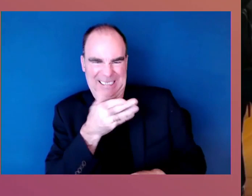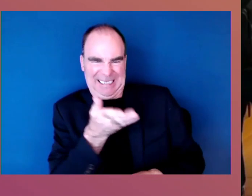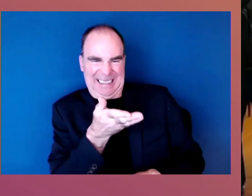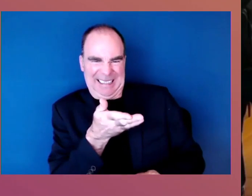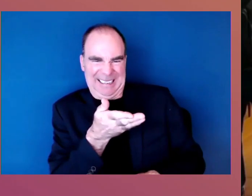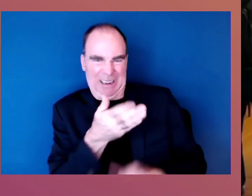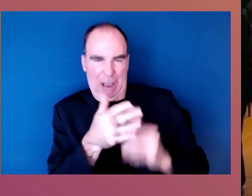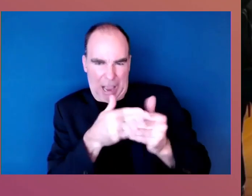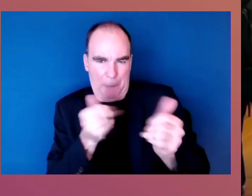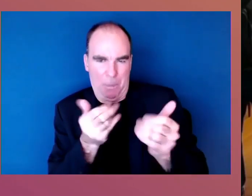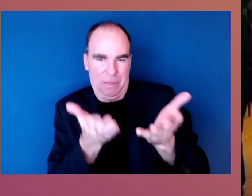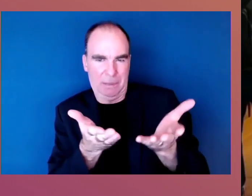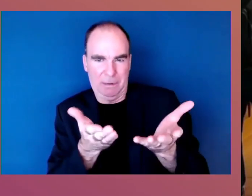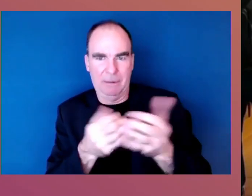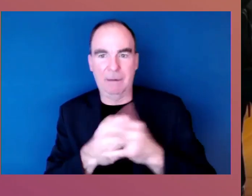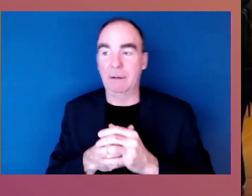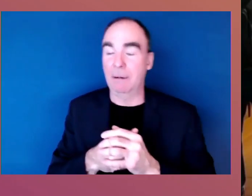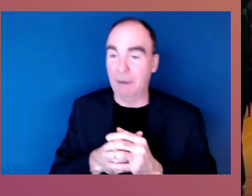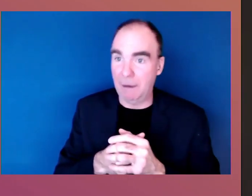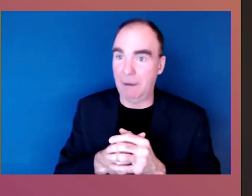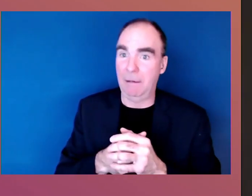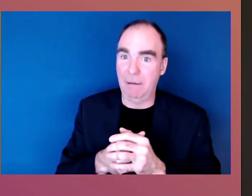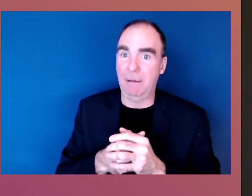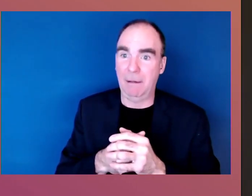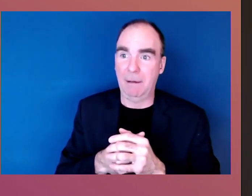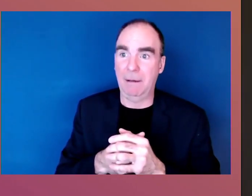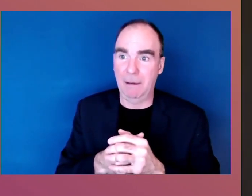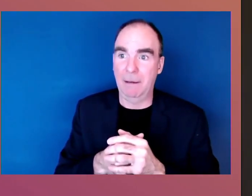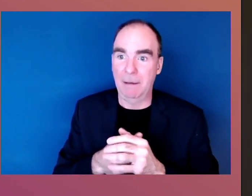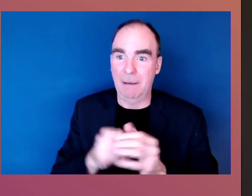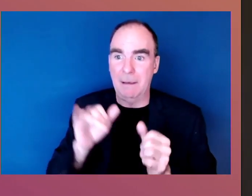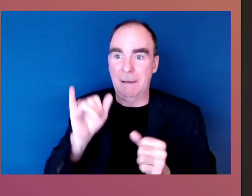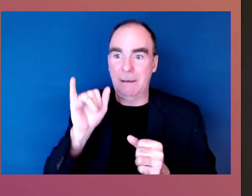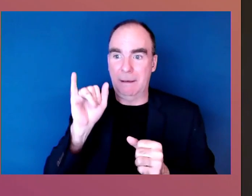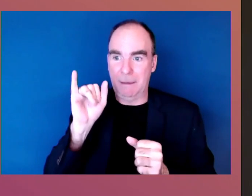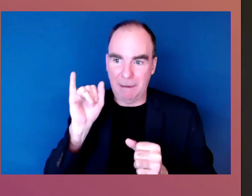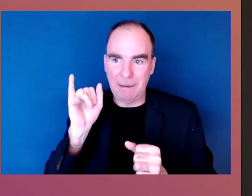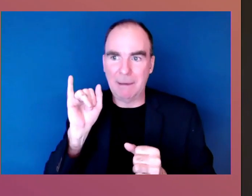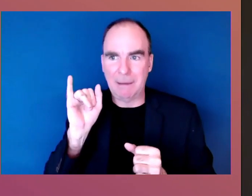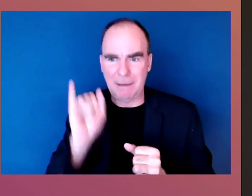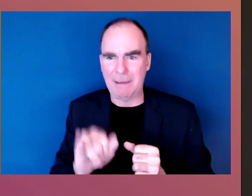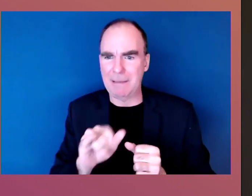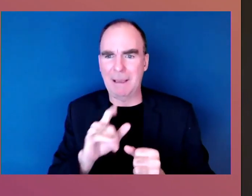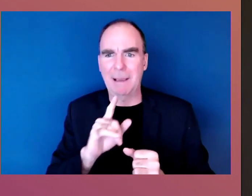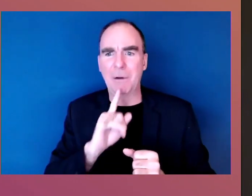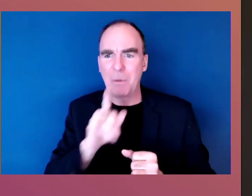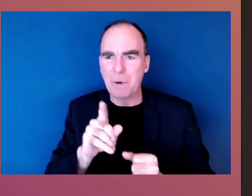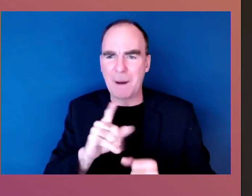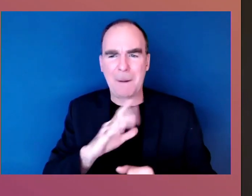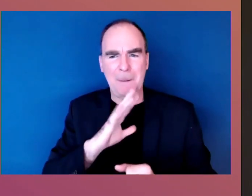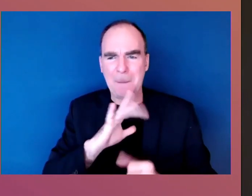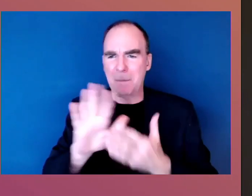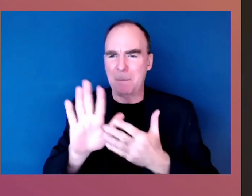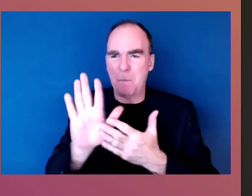These videos are real, not conceptual. I would say the project has now grown up to